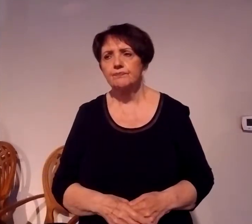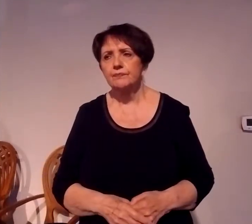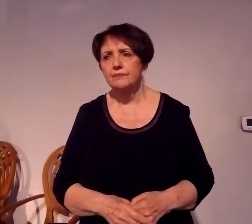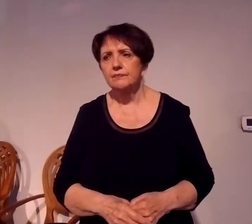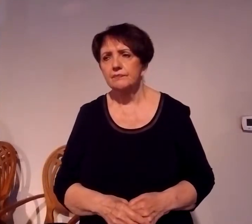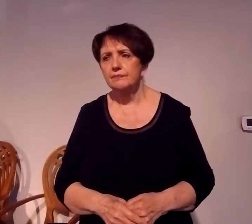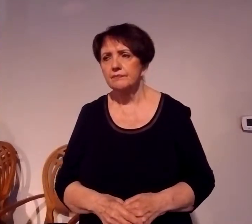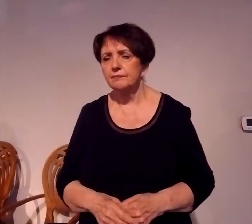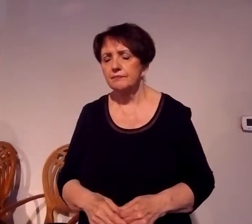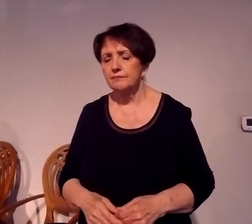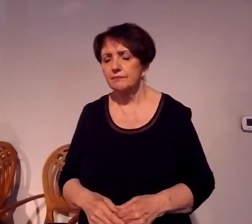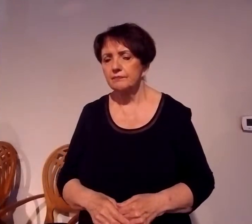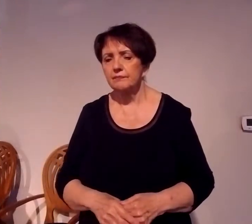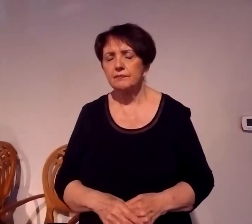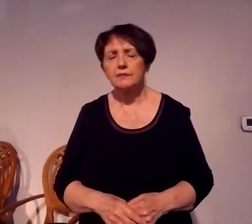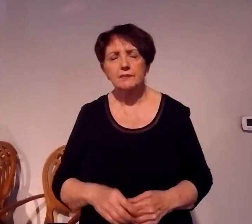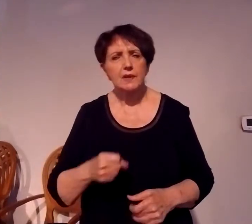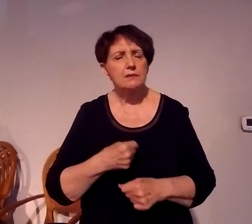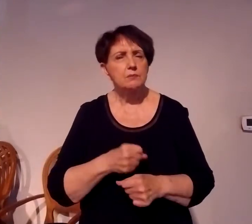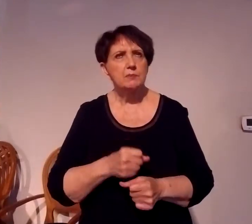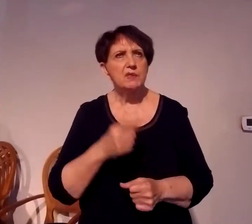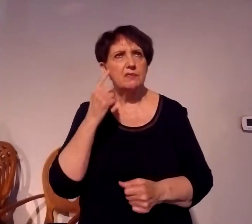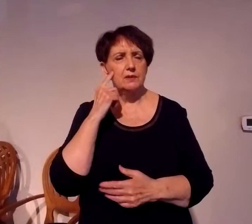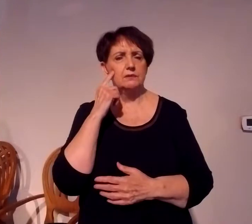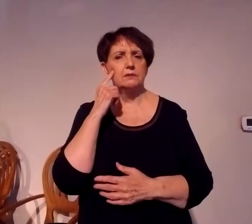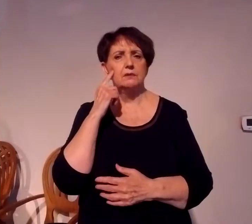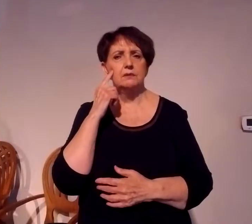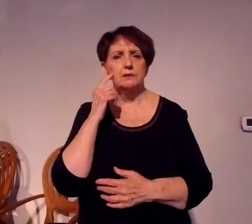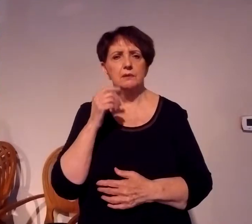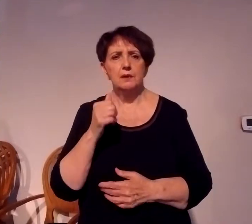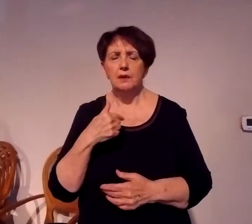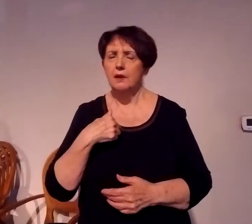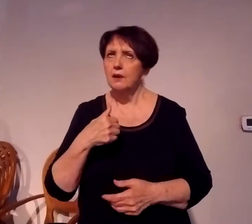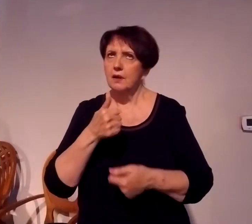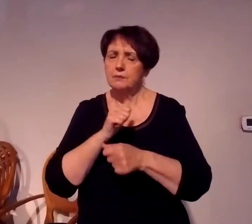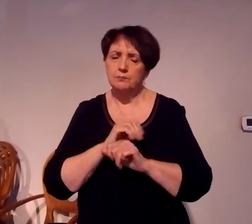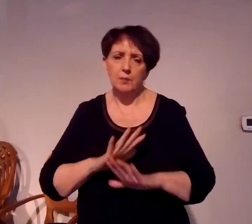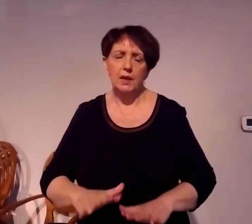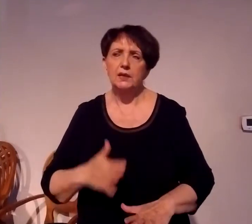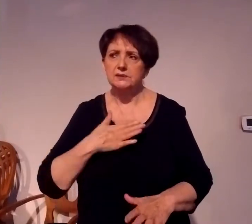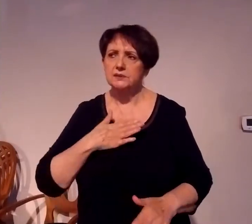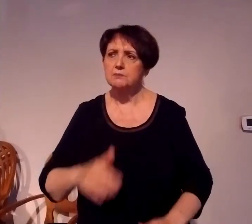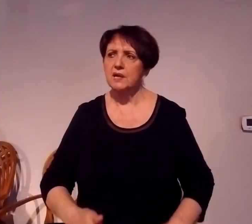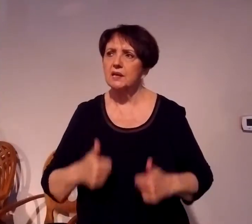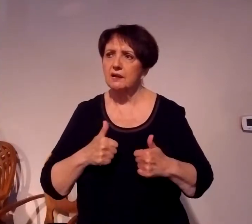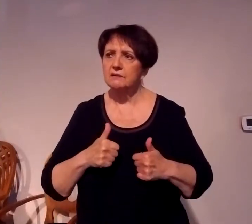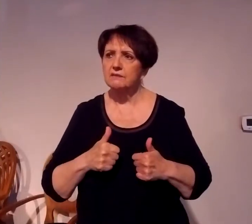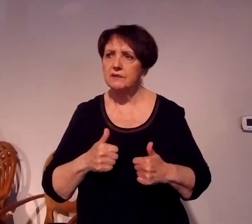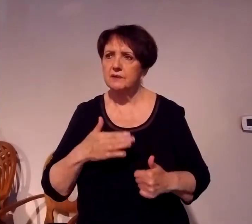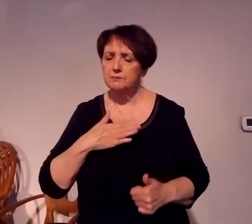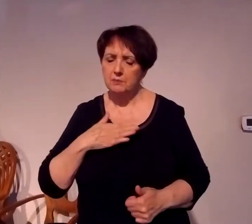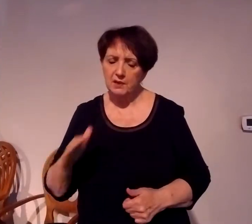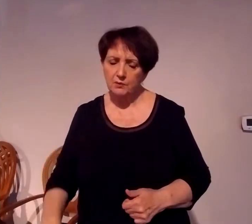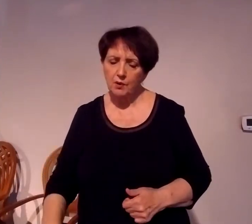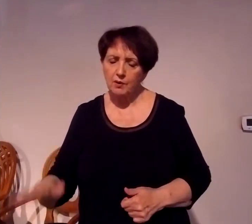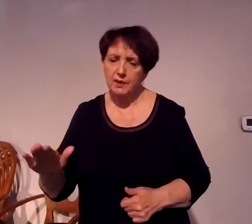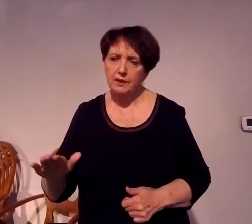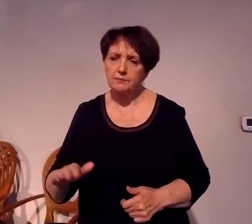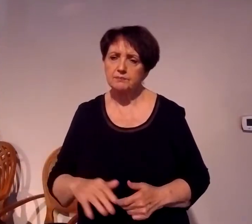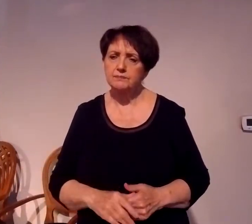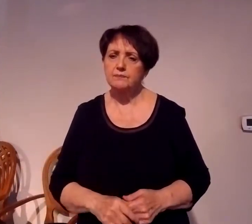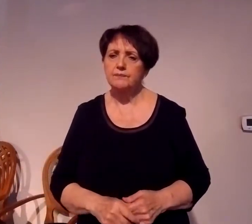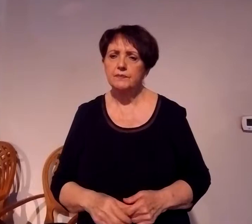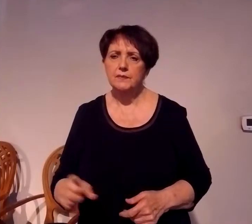And he said, it made me think of how blessed I am in my own life, my own childhood, my own growing up.